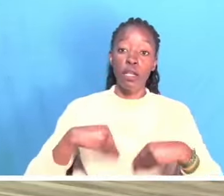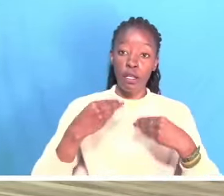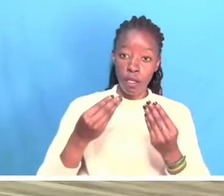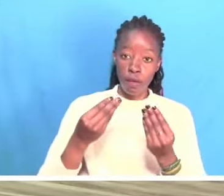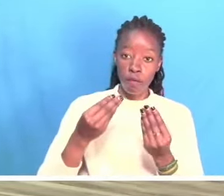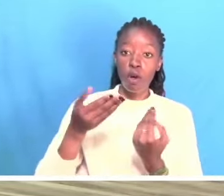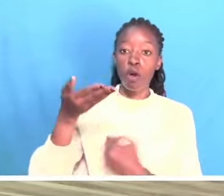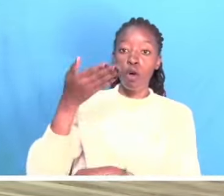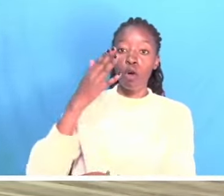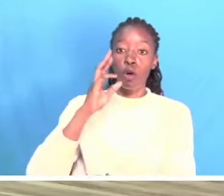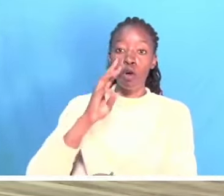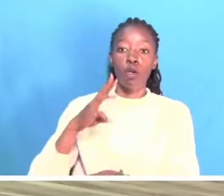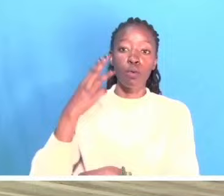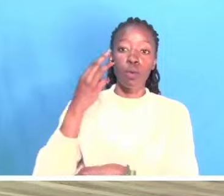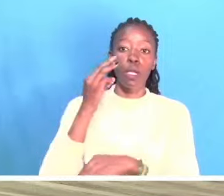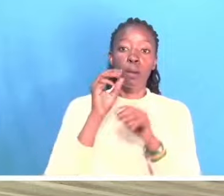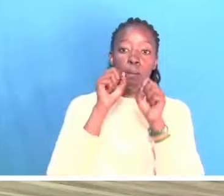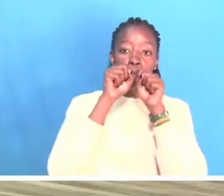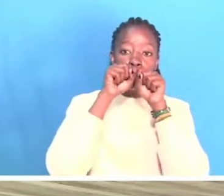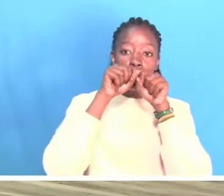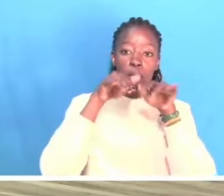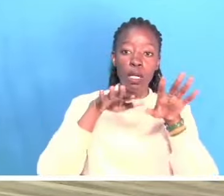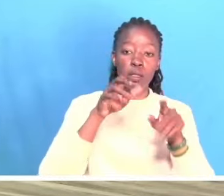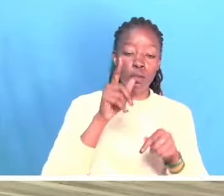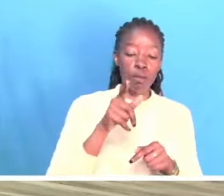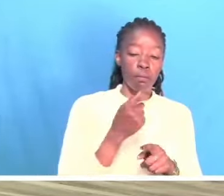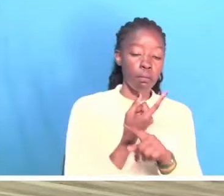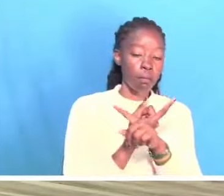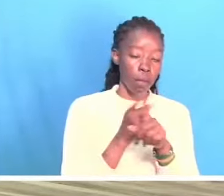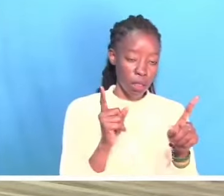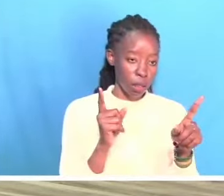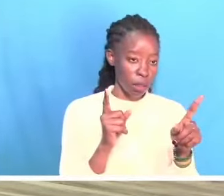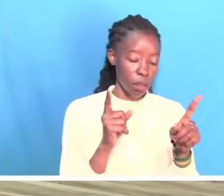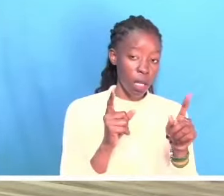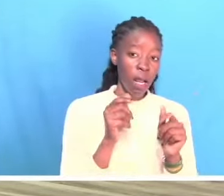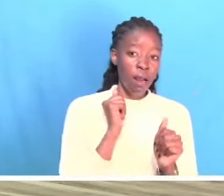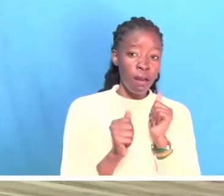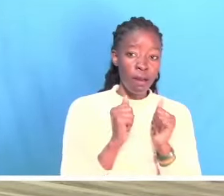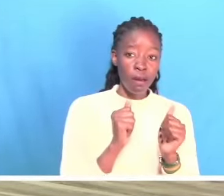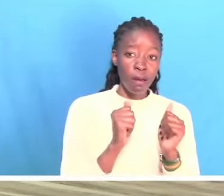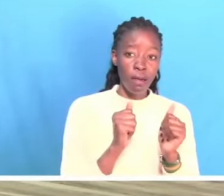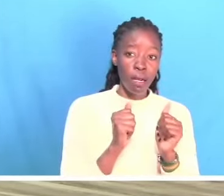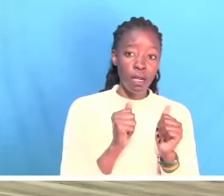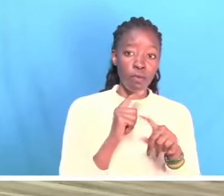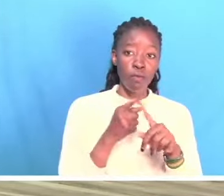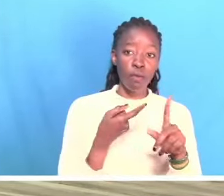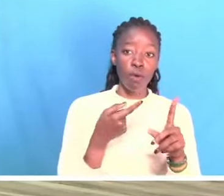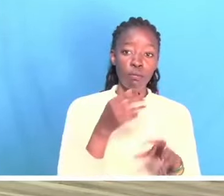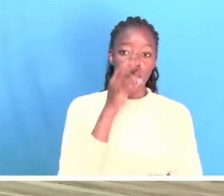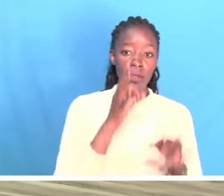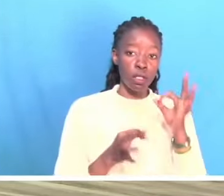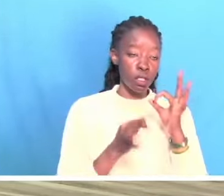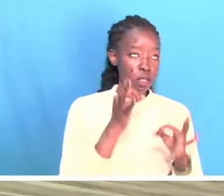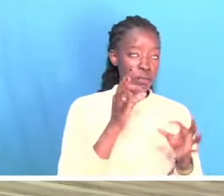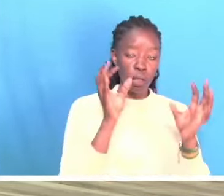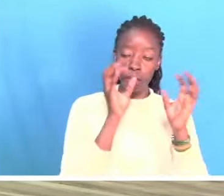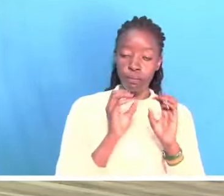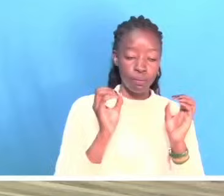But you will not escape his judgment. Because God will not allow sin to go